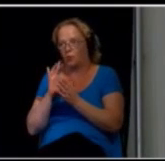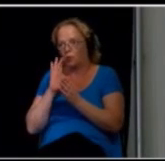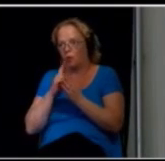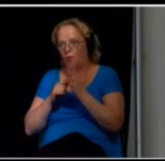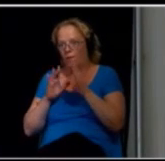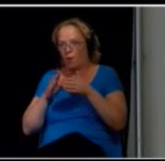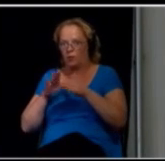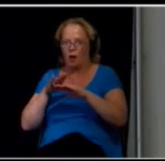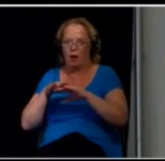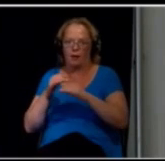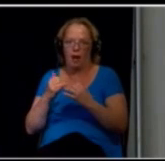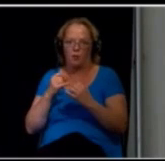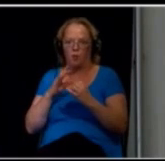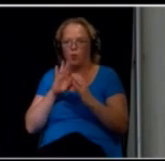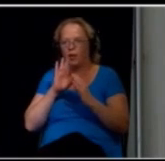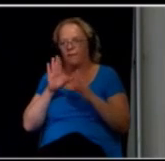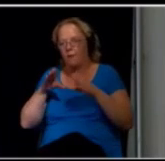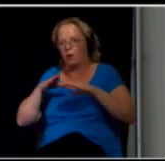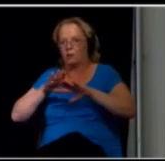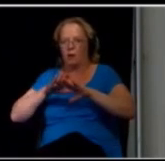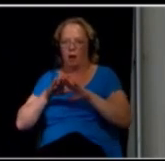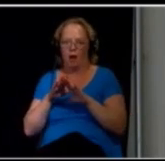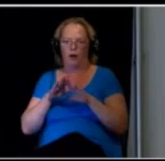this to market.